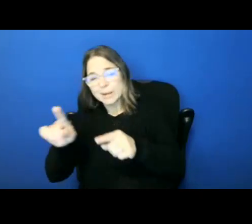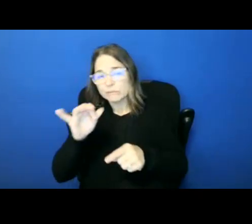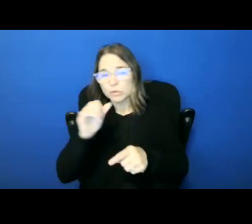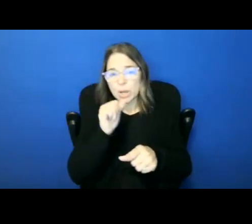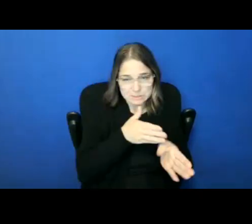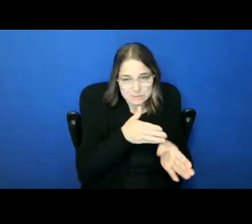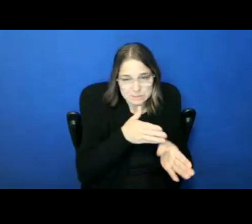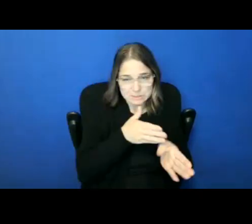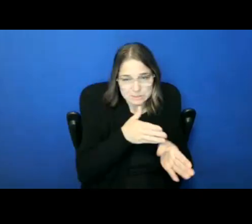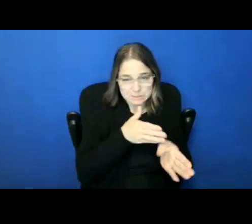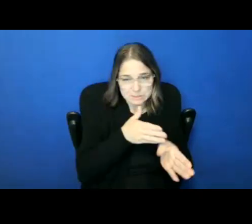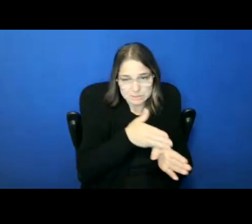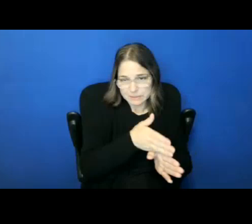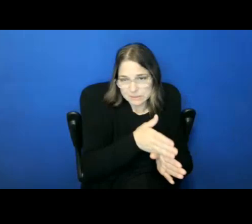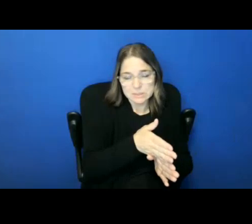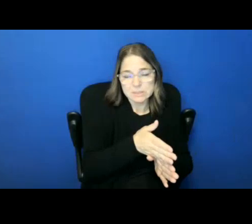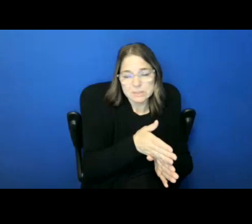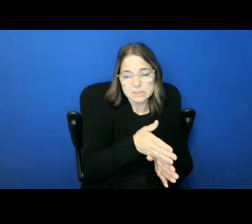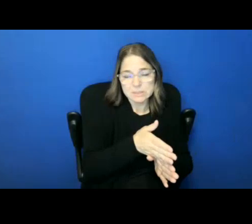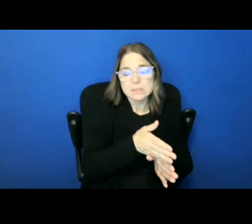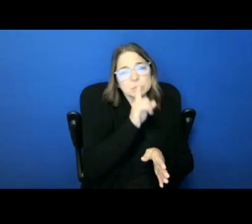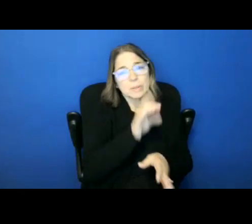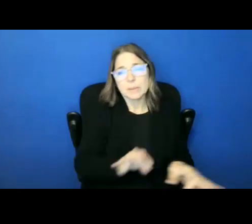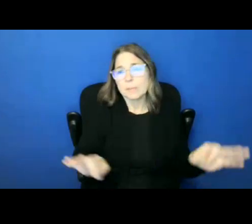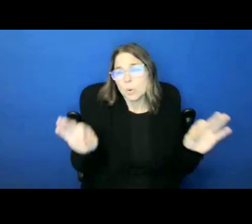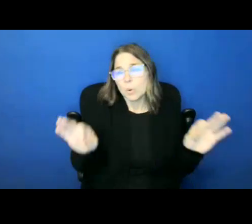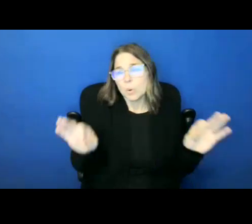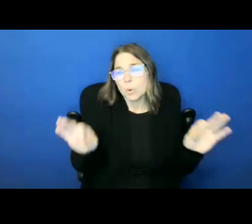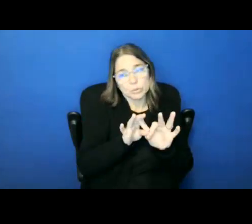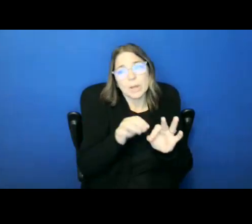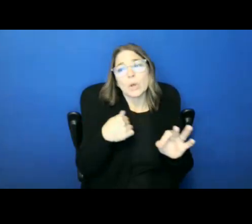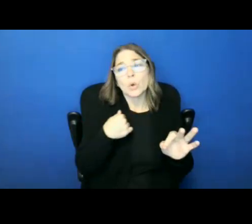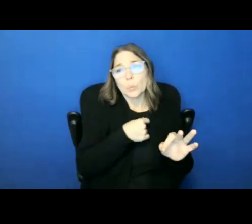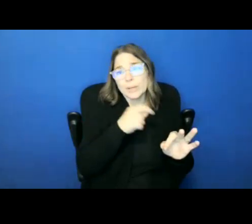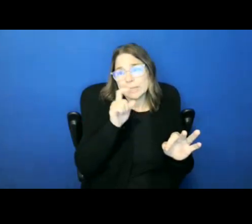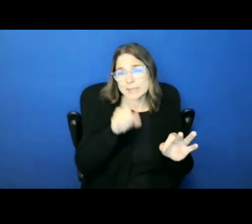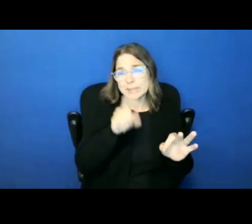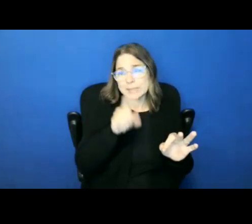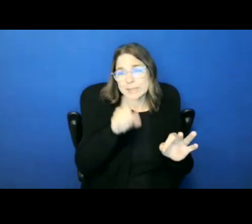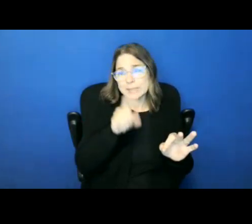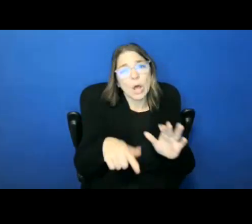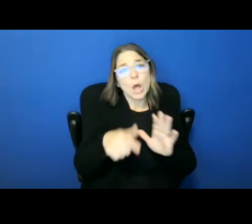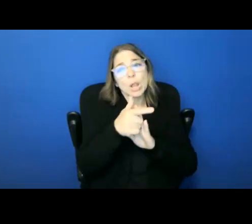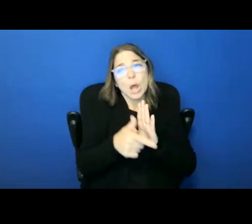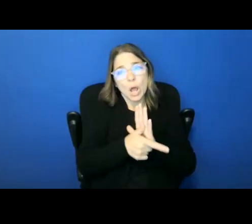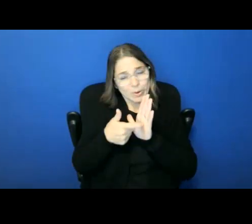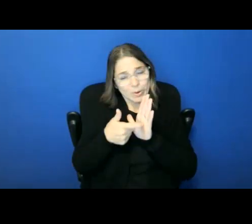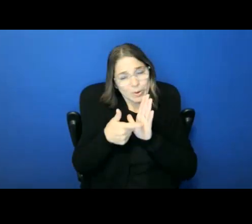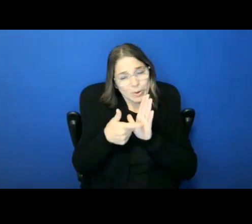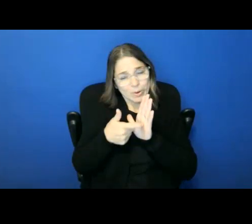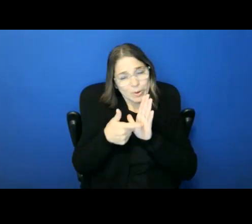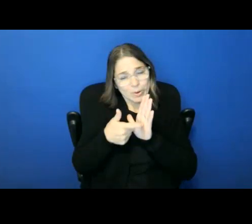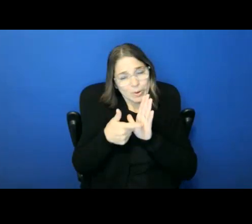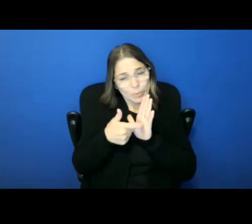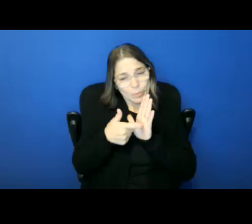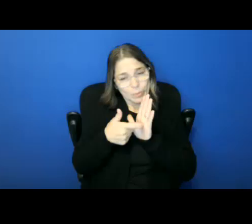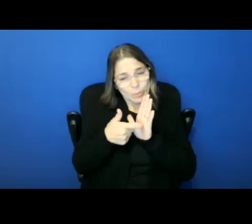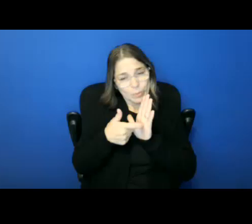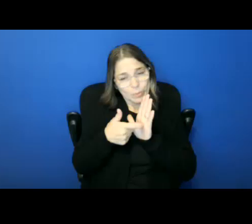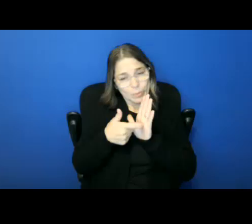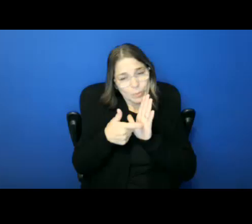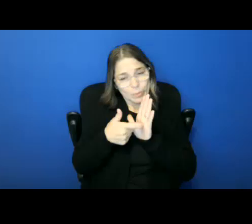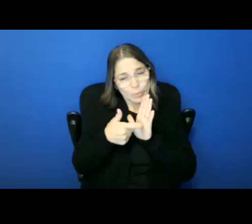space, advocacy is so important. Like we need legislation that mandates this in the jail. So major professional organizations in the